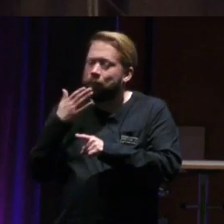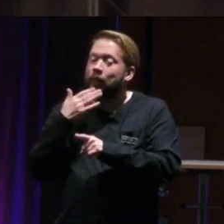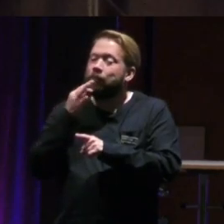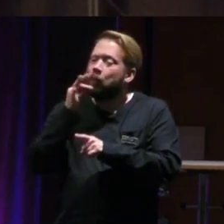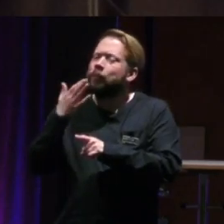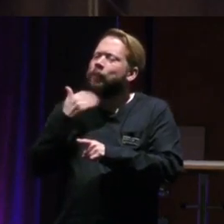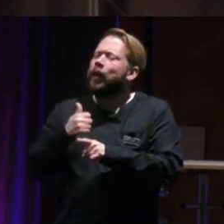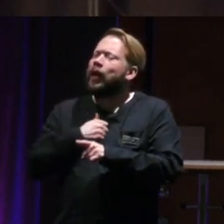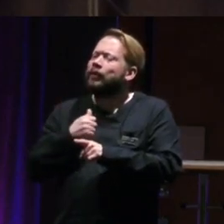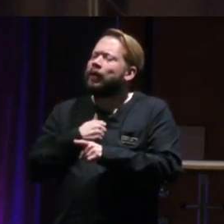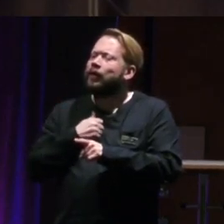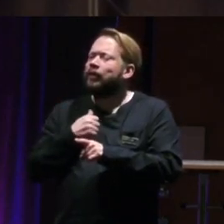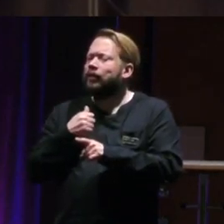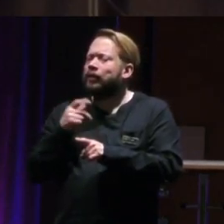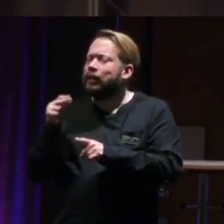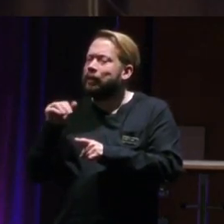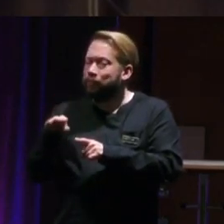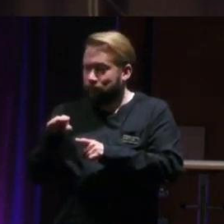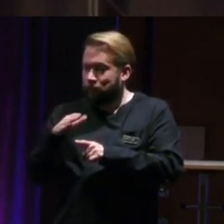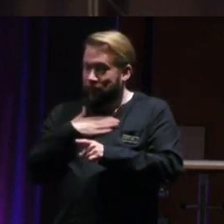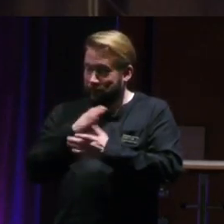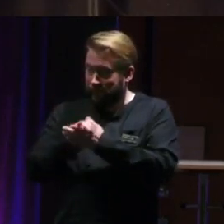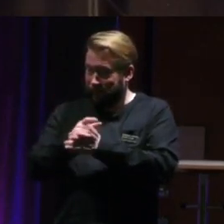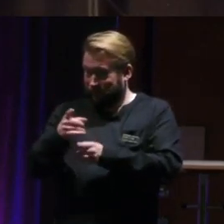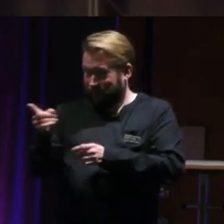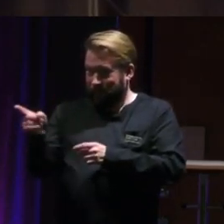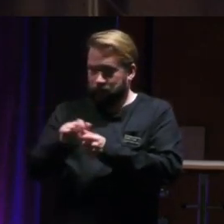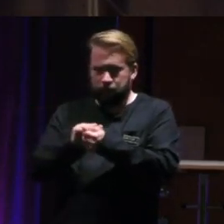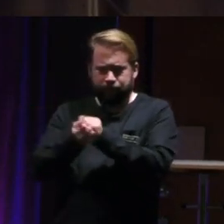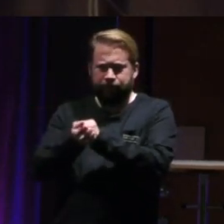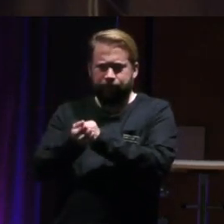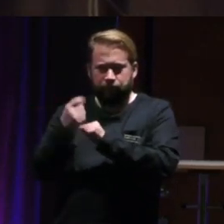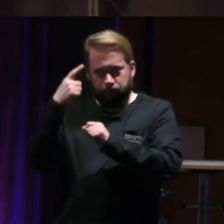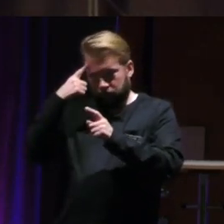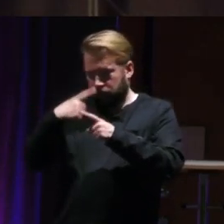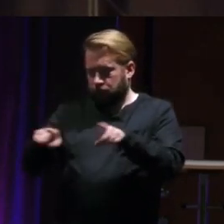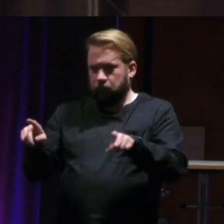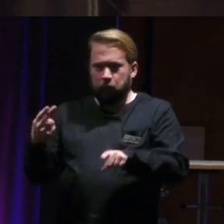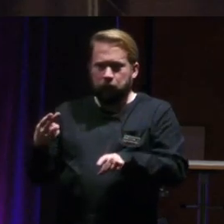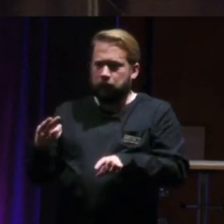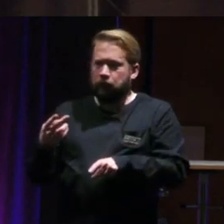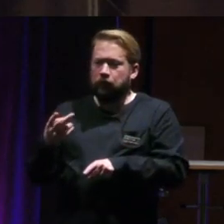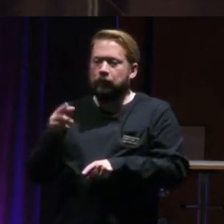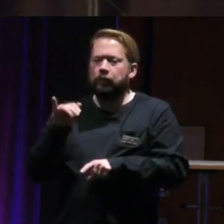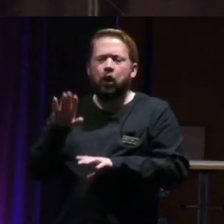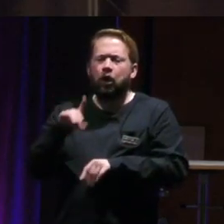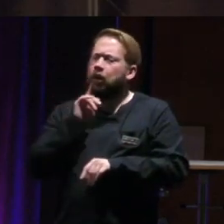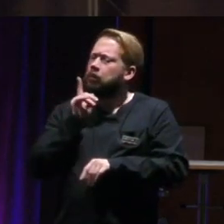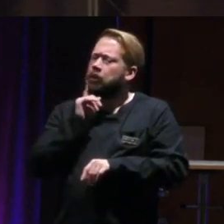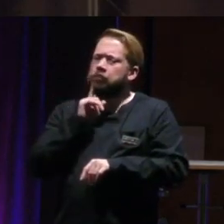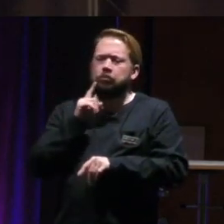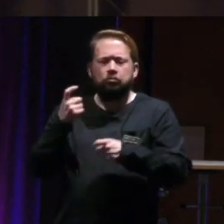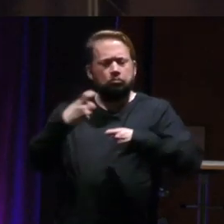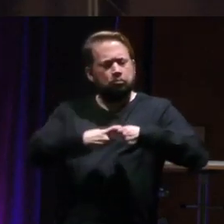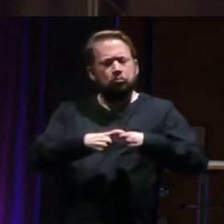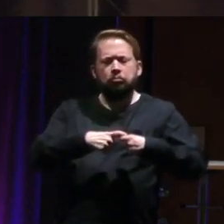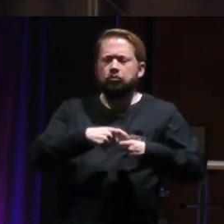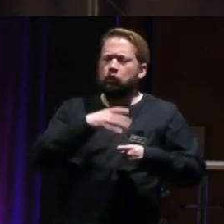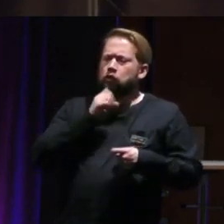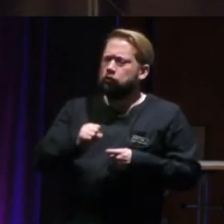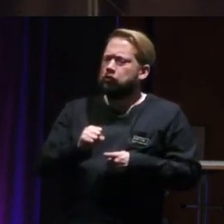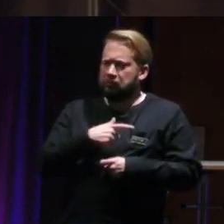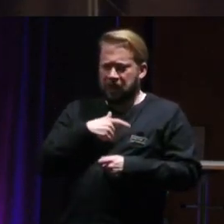my friends changed their mind. They are telling now that Crimea was always ours. We should